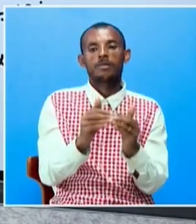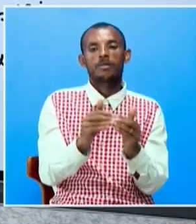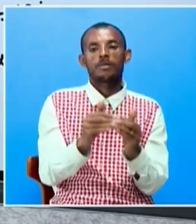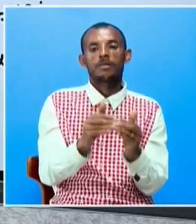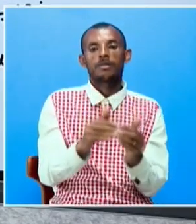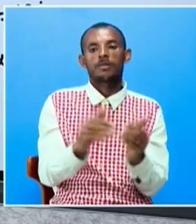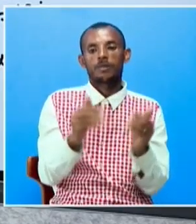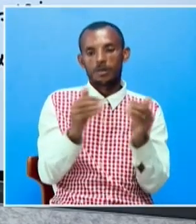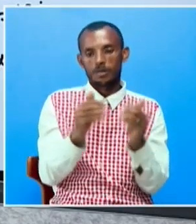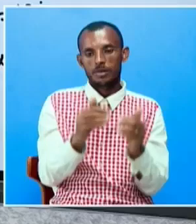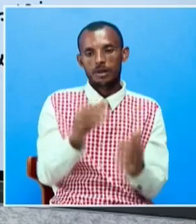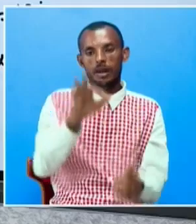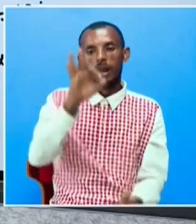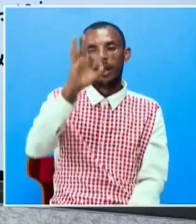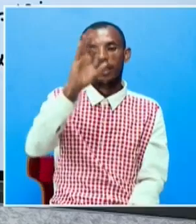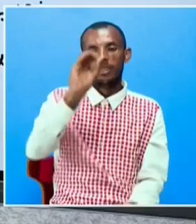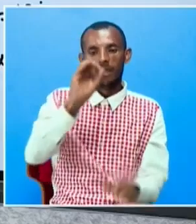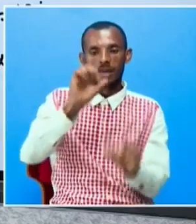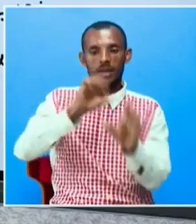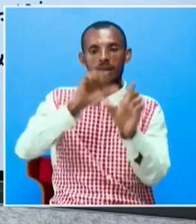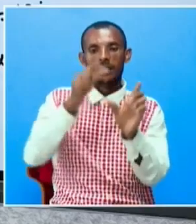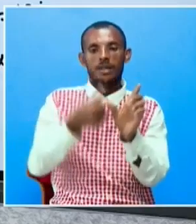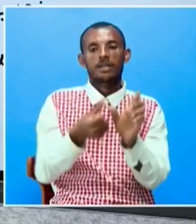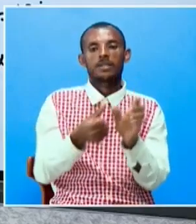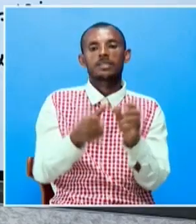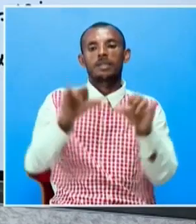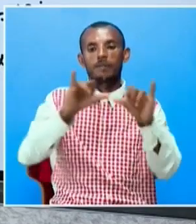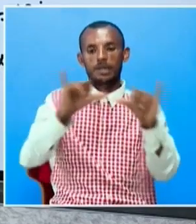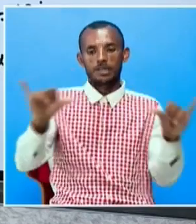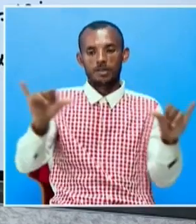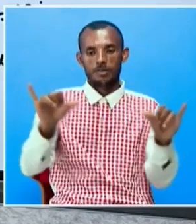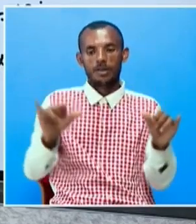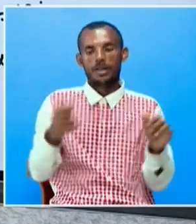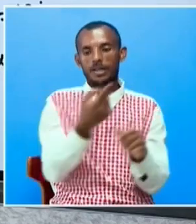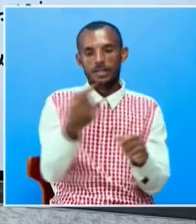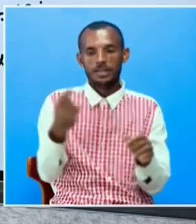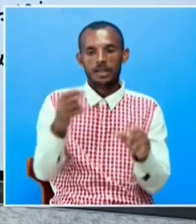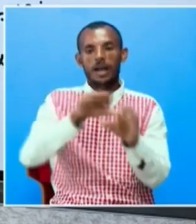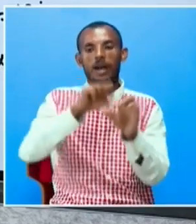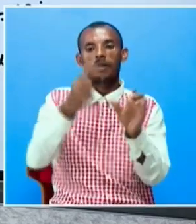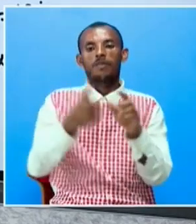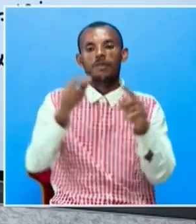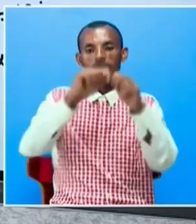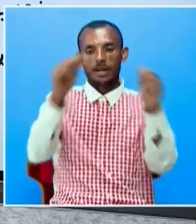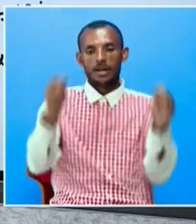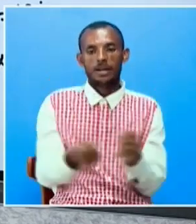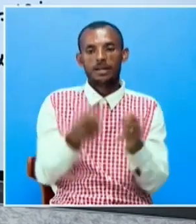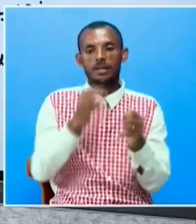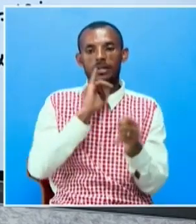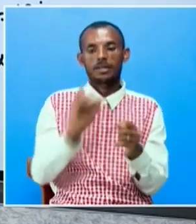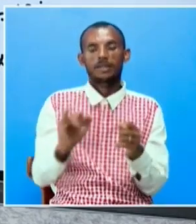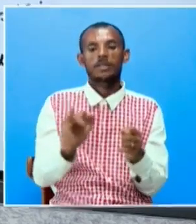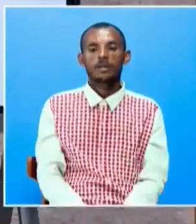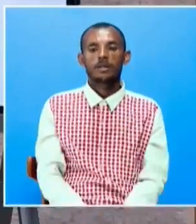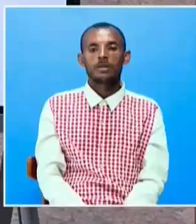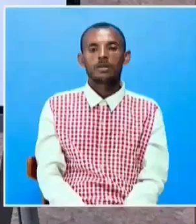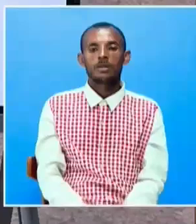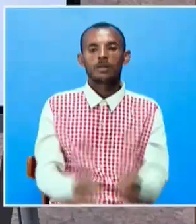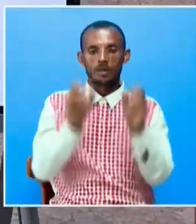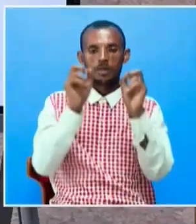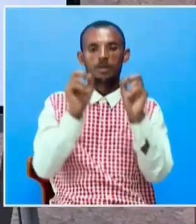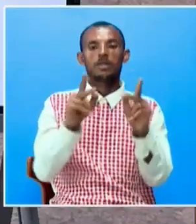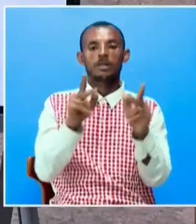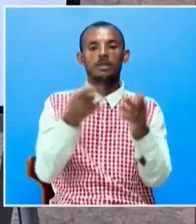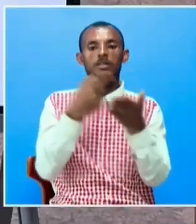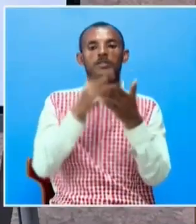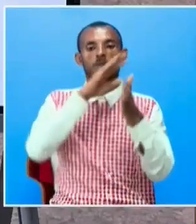18 is this 90 degrees. So the measure of each angle of the triangle will be this one. So that's it. Okay,